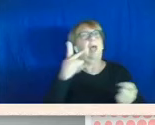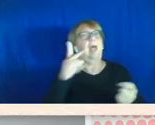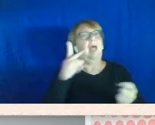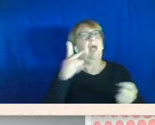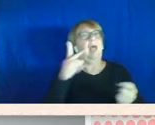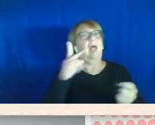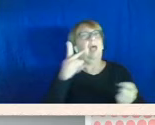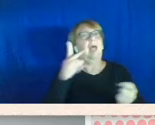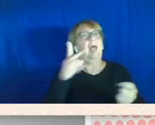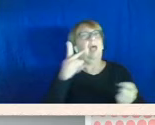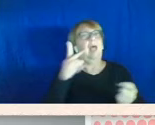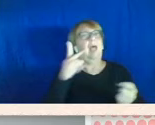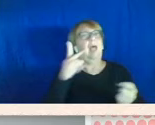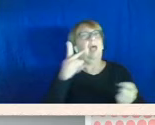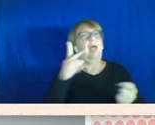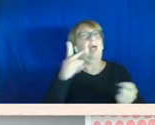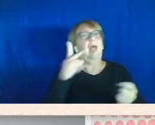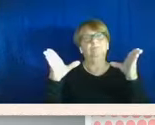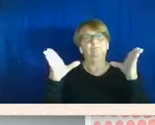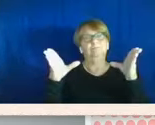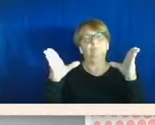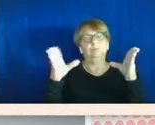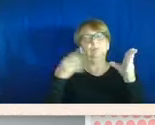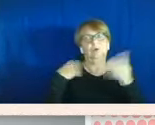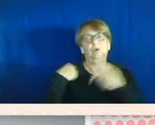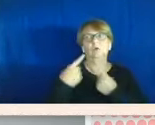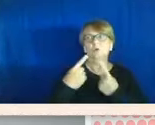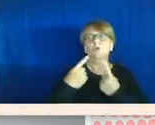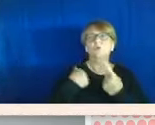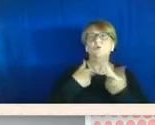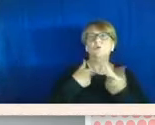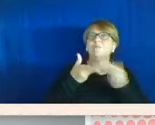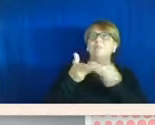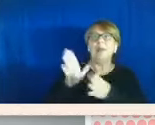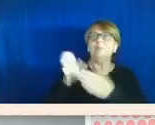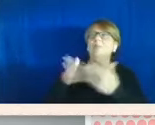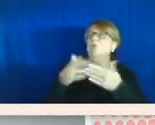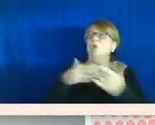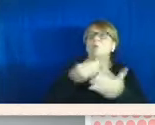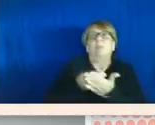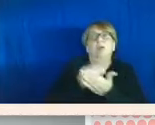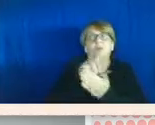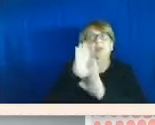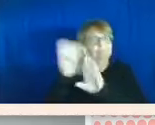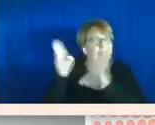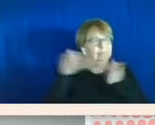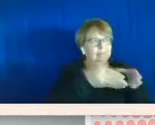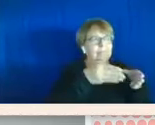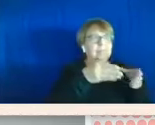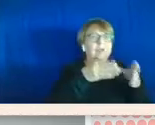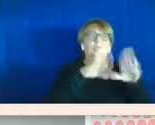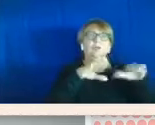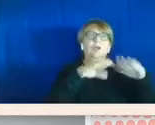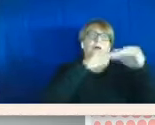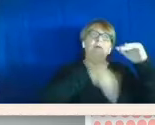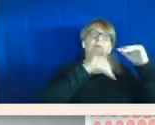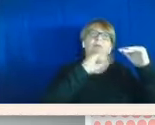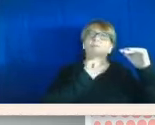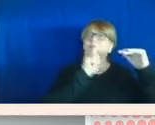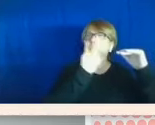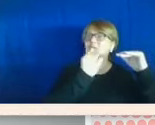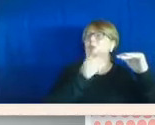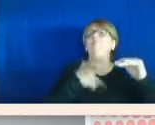35. So we've actually allowed them, even though the money was targeted for people 25 and under, we've allowed them to serve